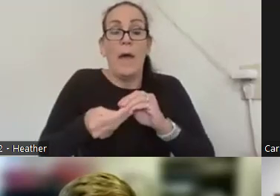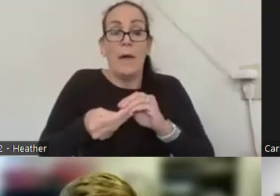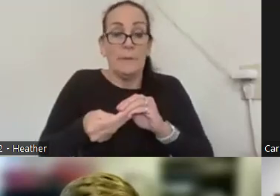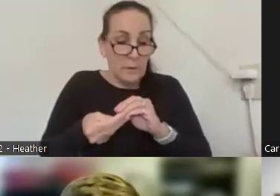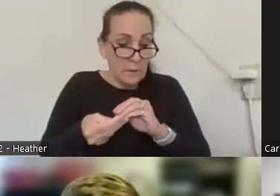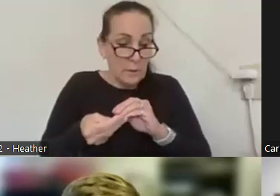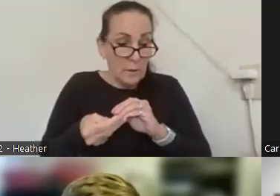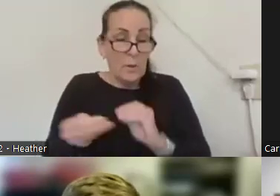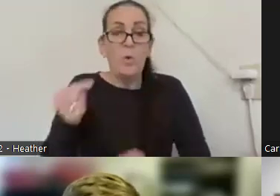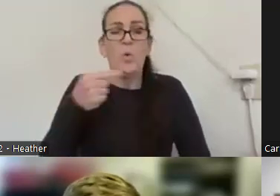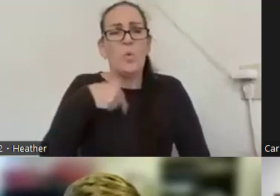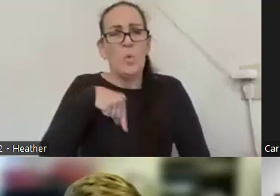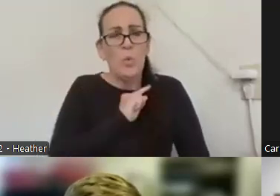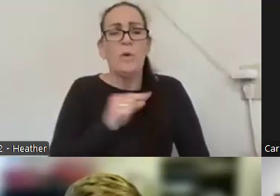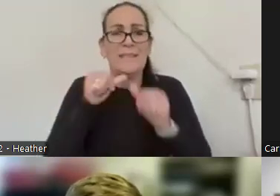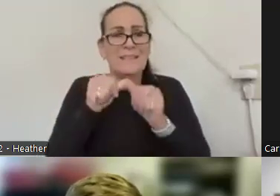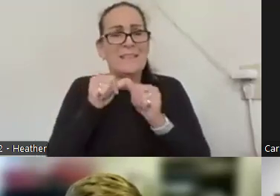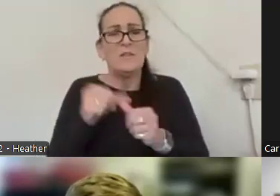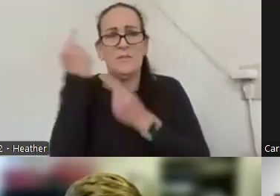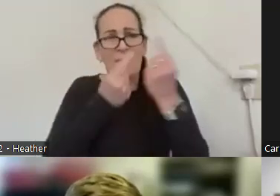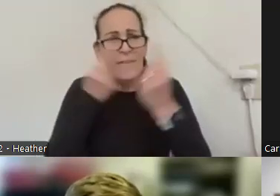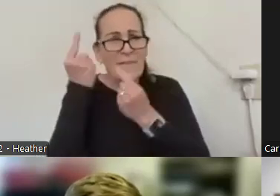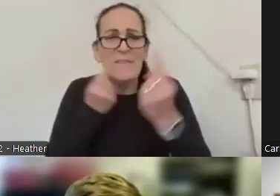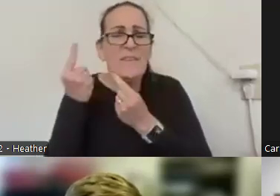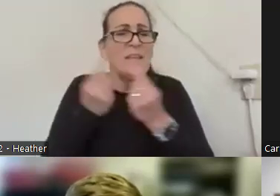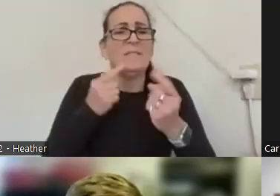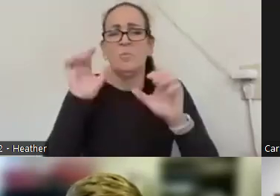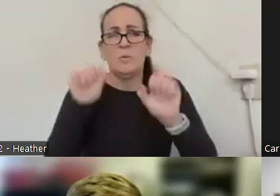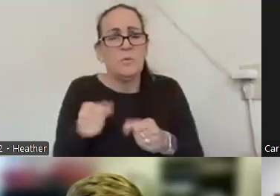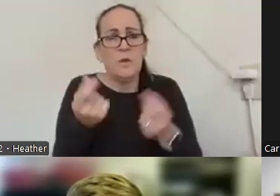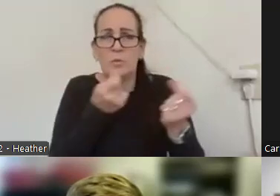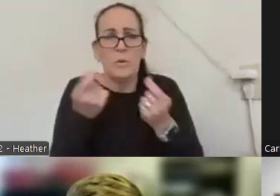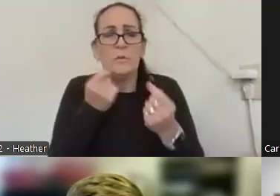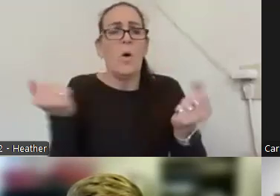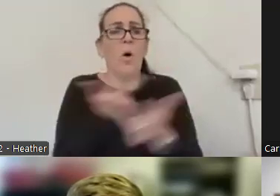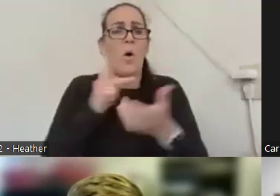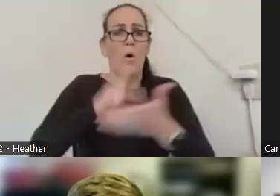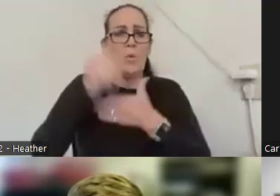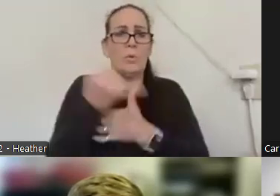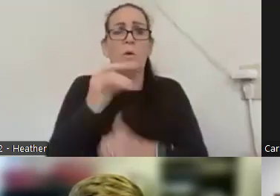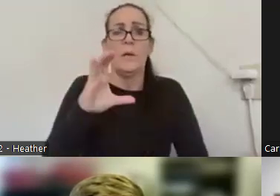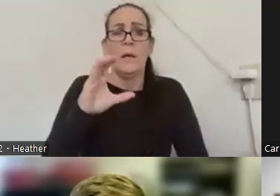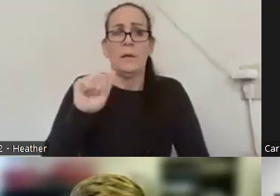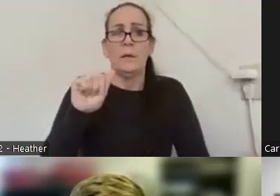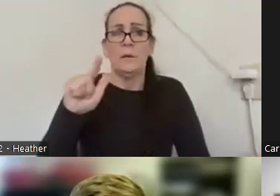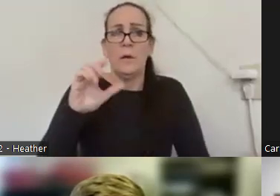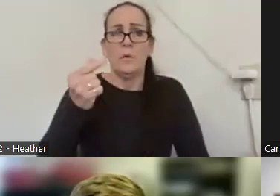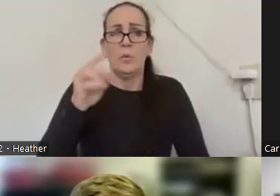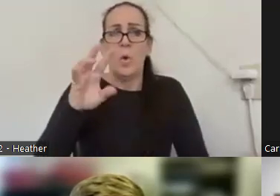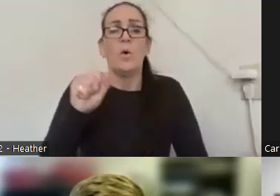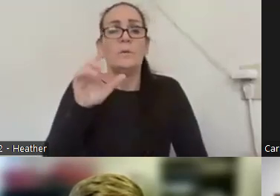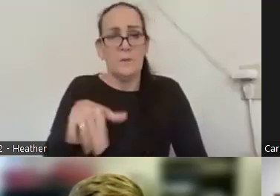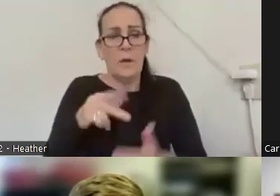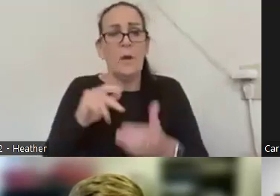thinking strategically about sustainability for all our projects. The Cal Grows trainings, ideas, they